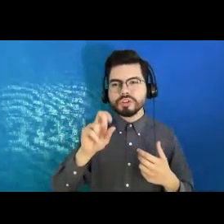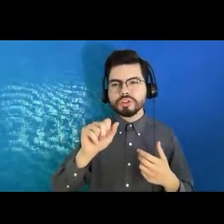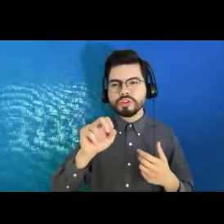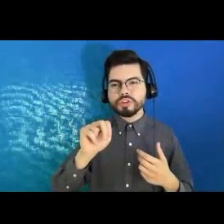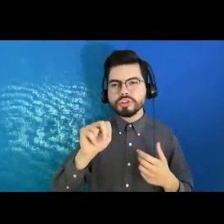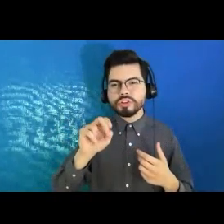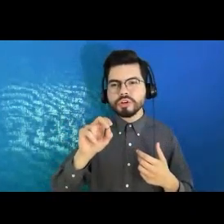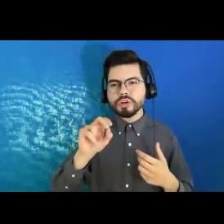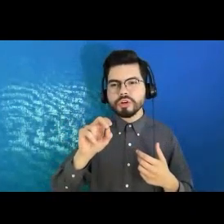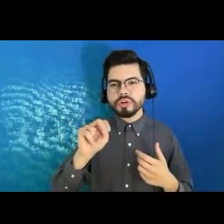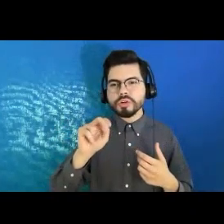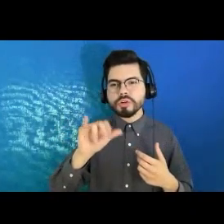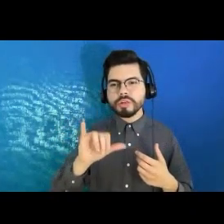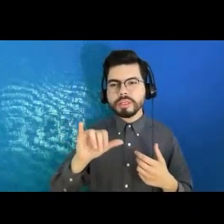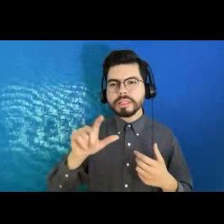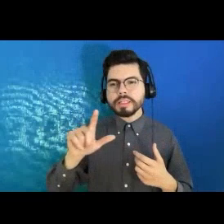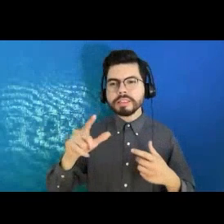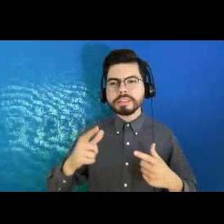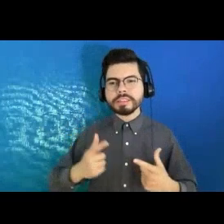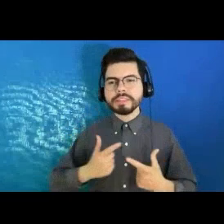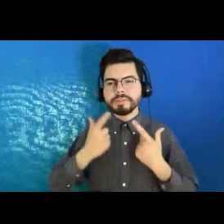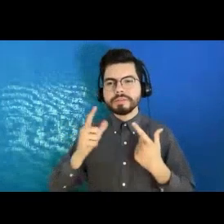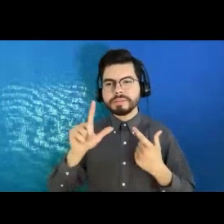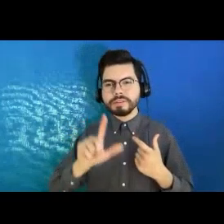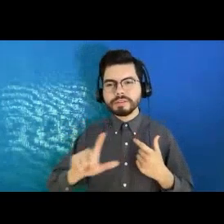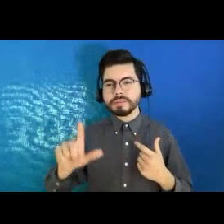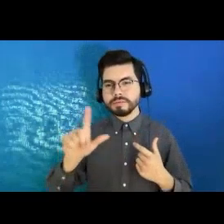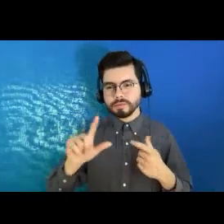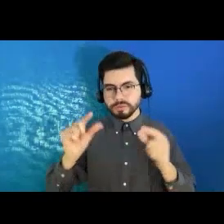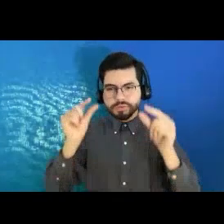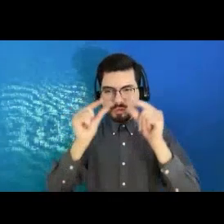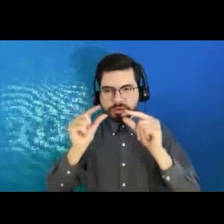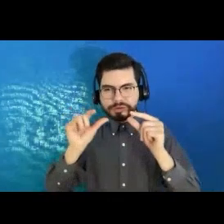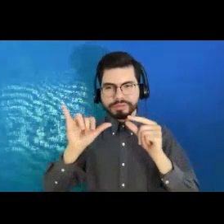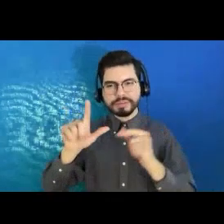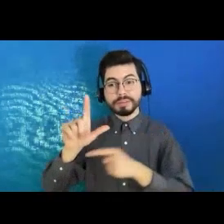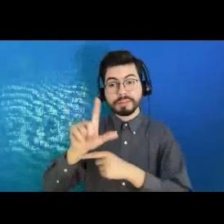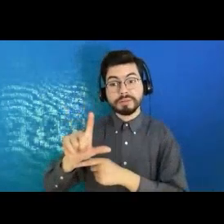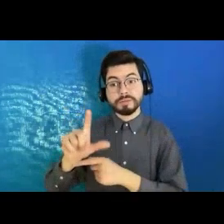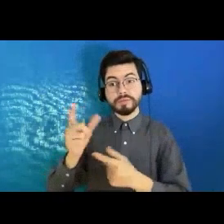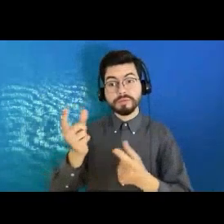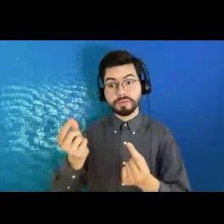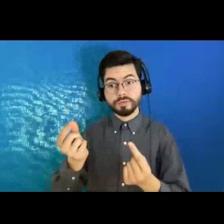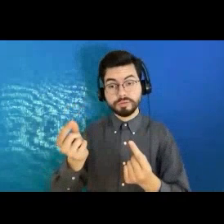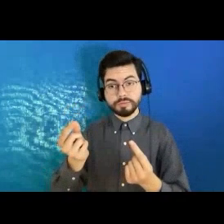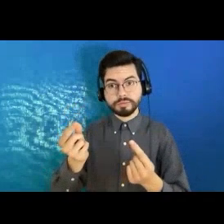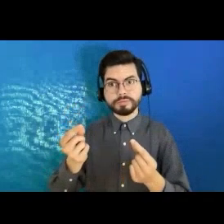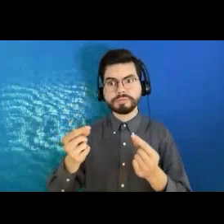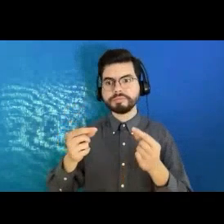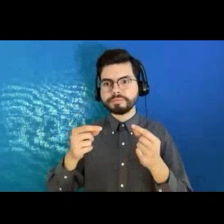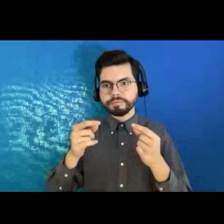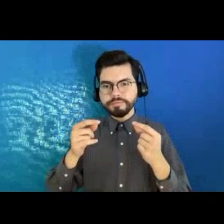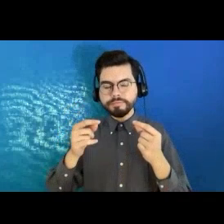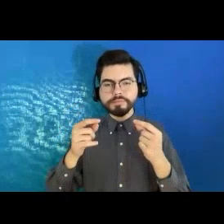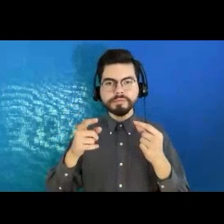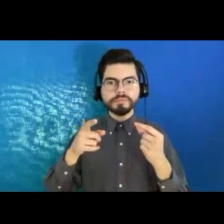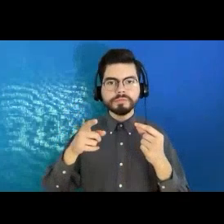or something like that if you Google it, and they are working to come up with how these plants